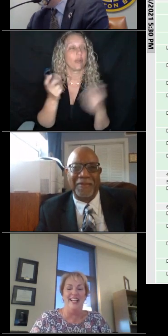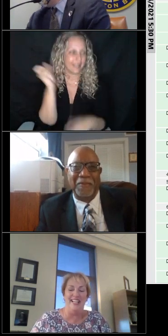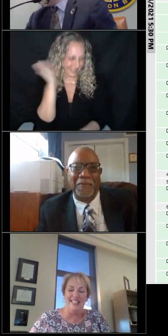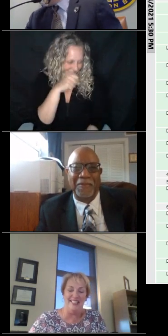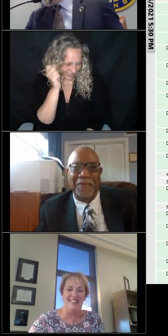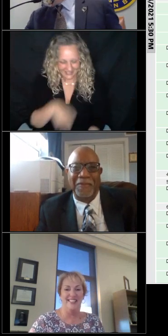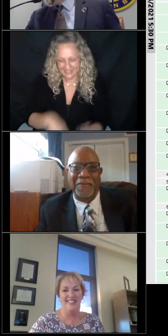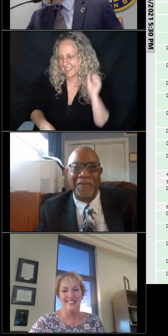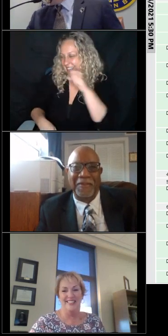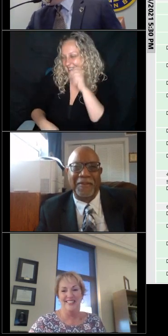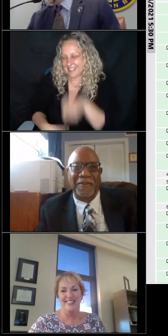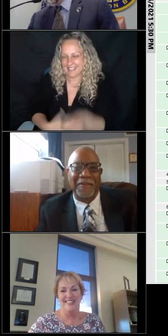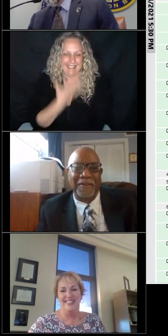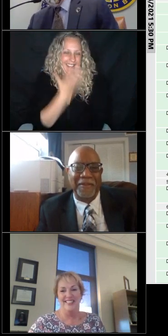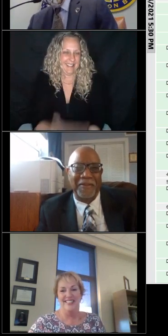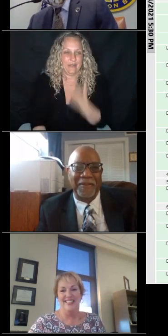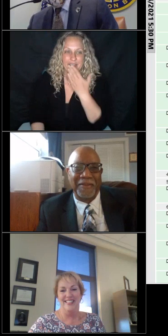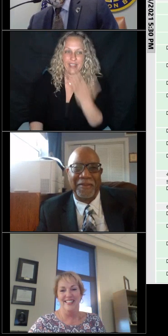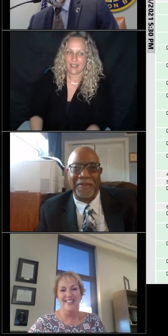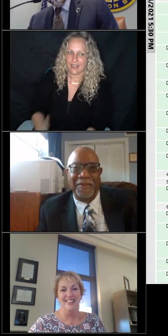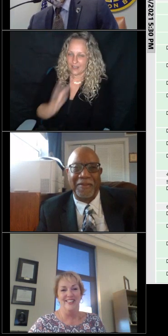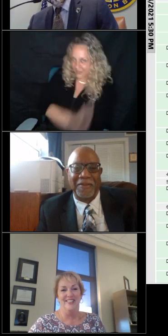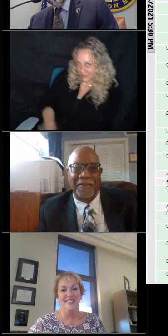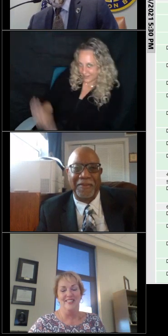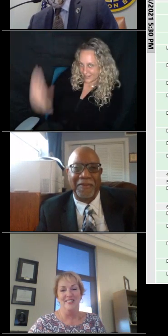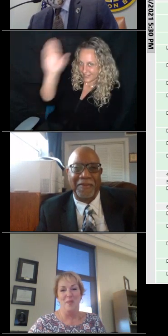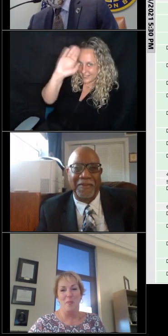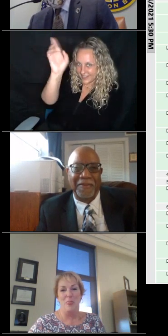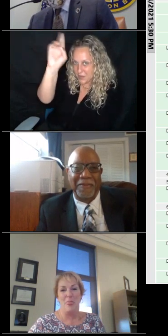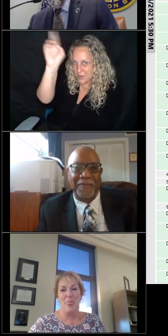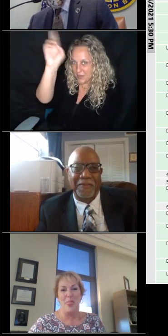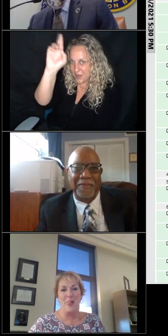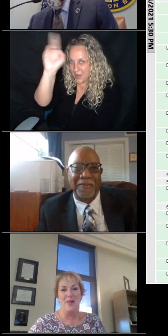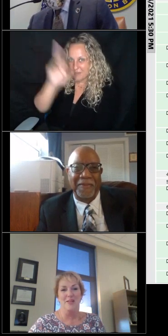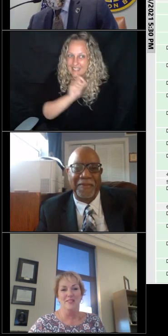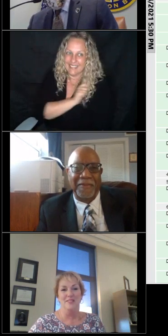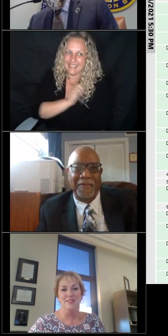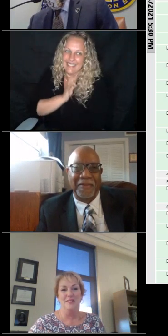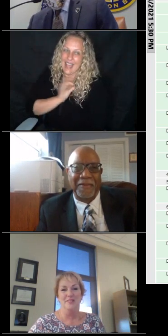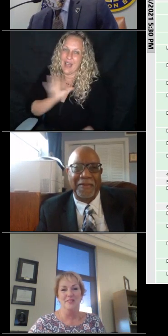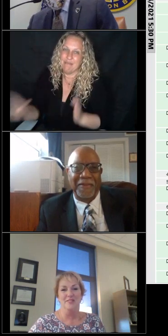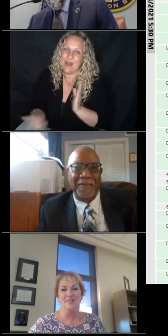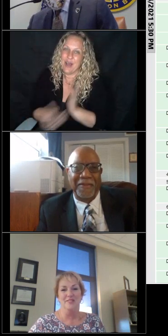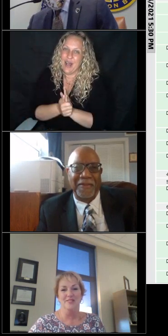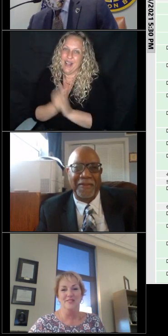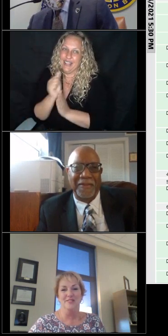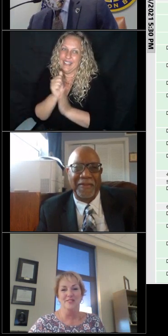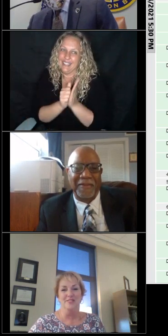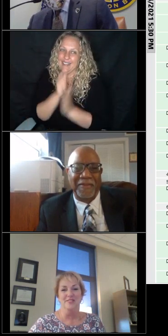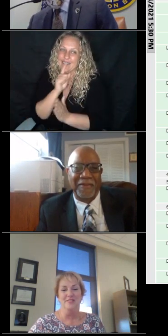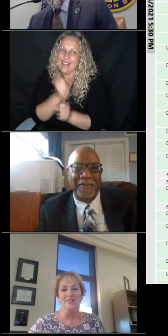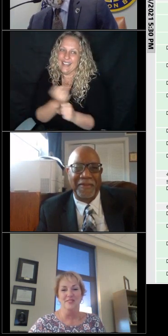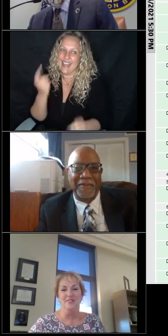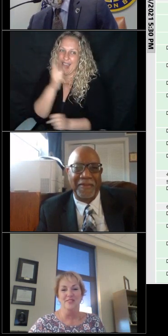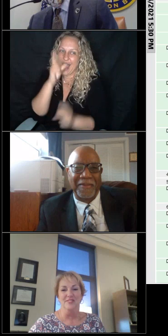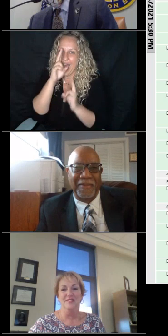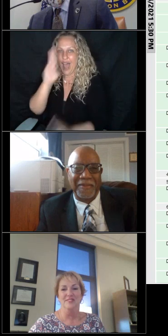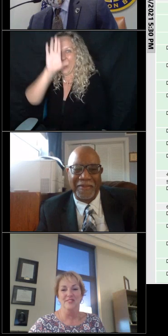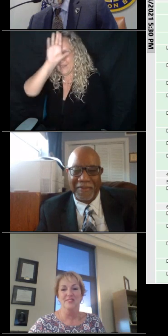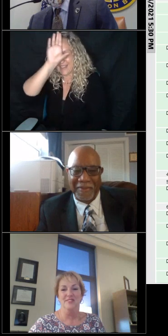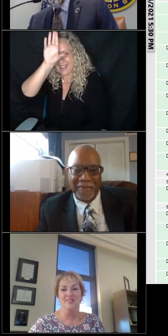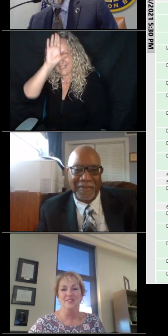you. Mayor, if I may, I would just request that staff put this on the agenda for next year to remember to honor our